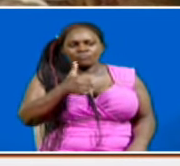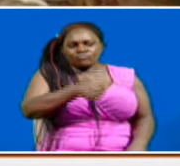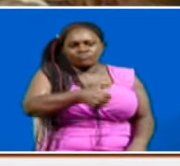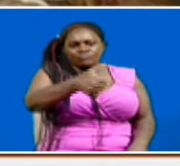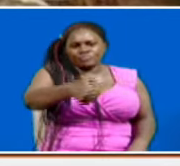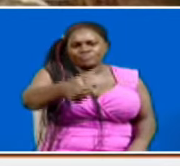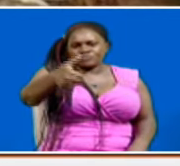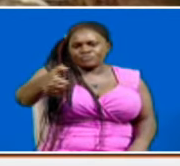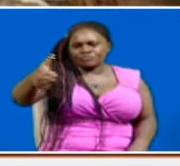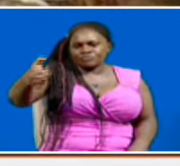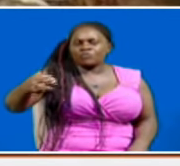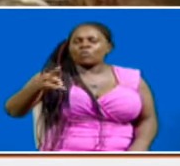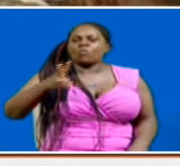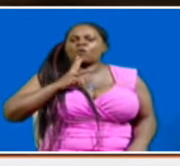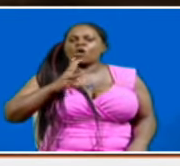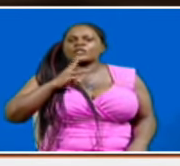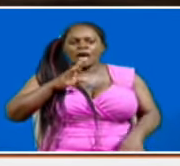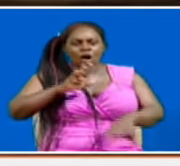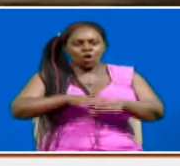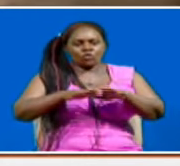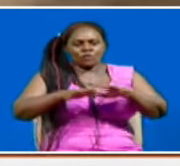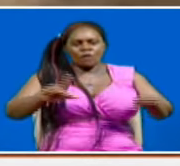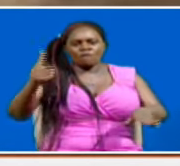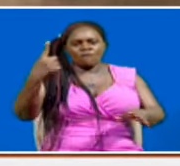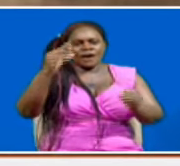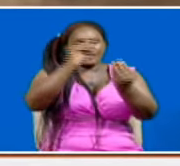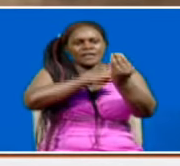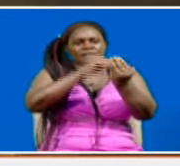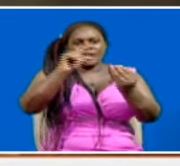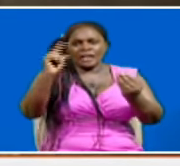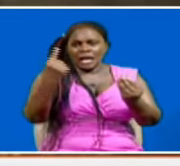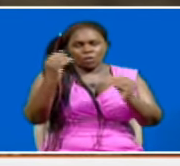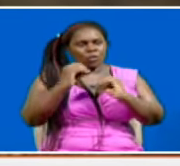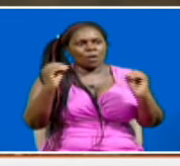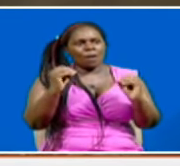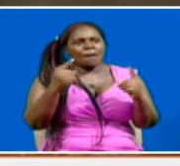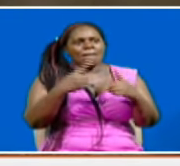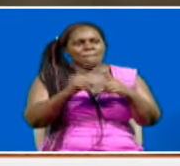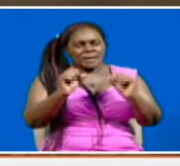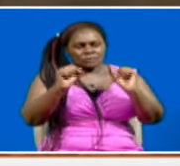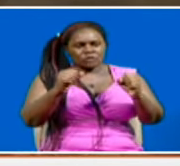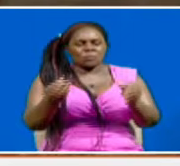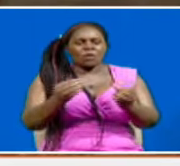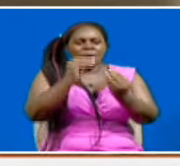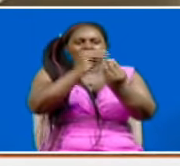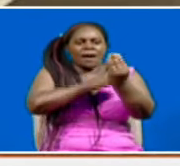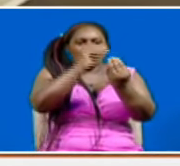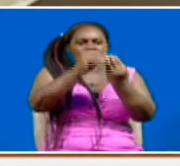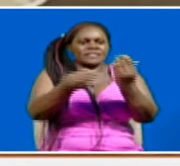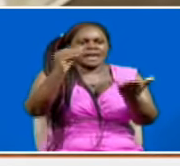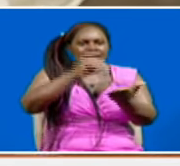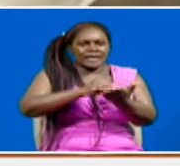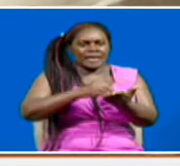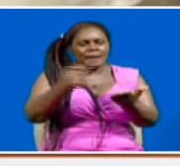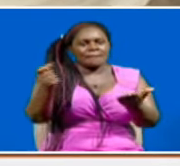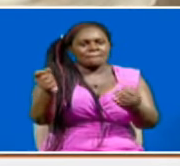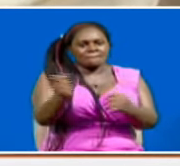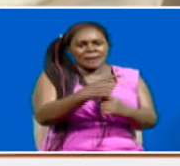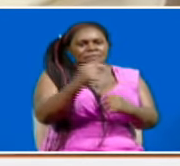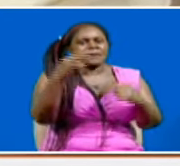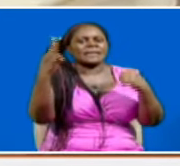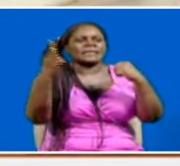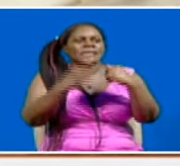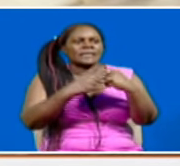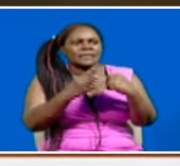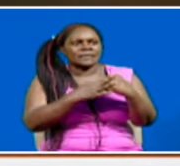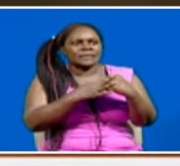spray down on the floor. The first harvest is not the only one, but a farmer can repeatedly harvest for at least 8 months. We normally